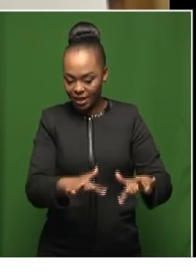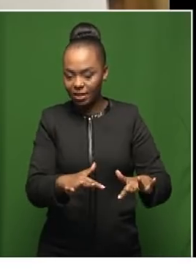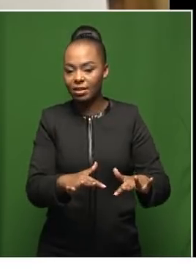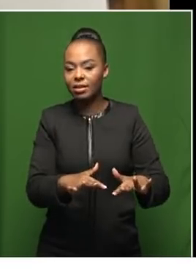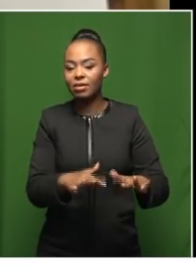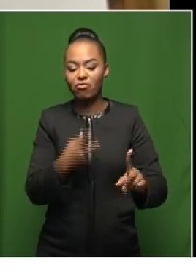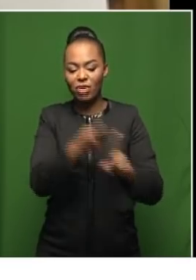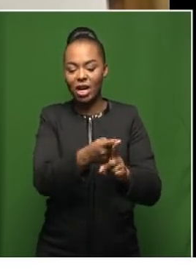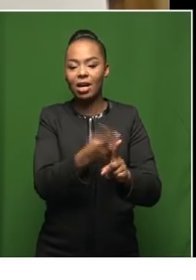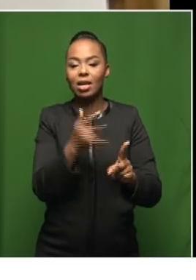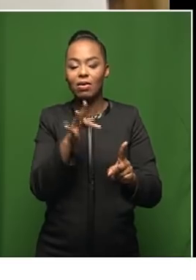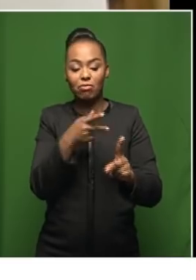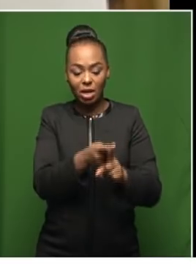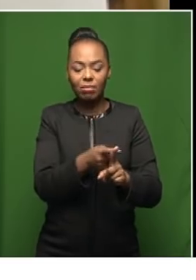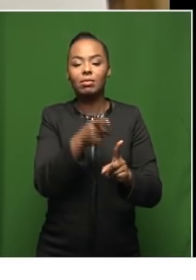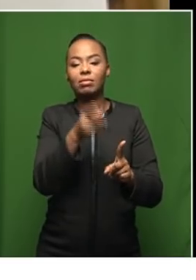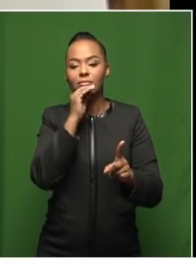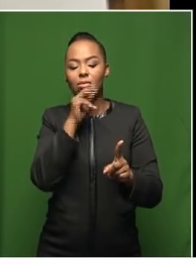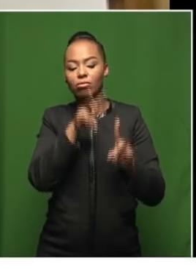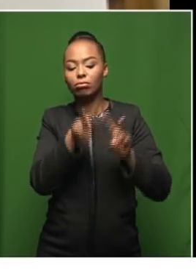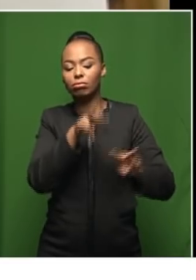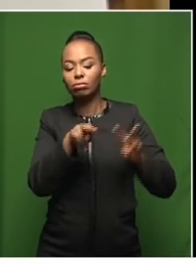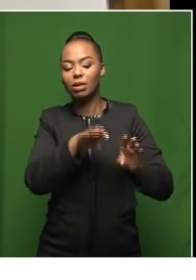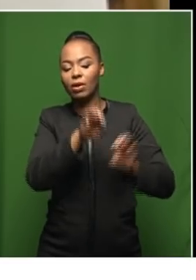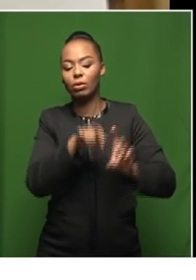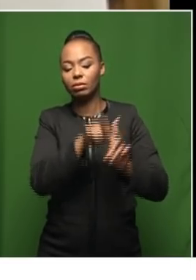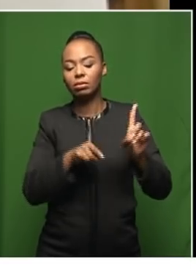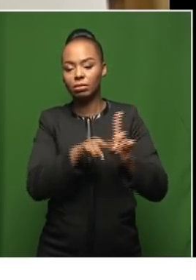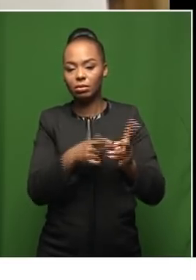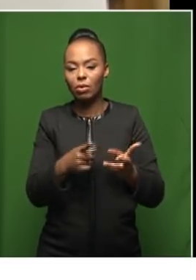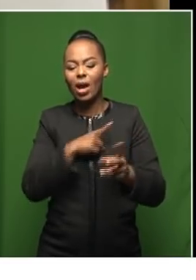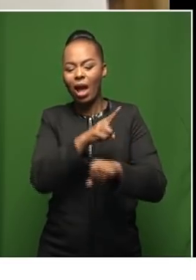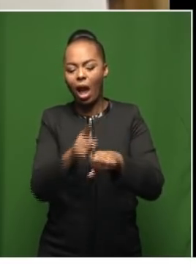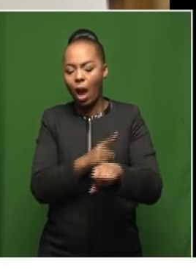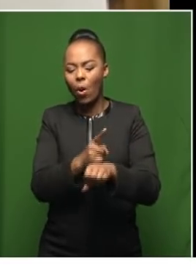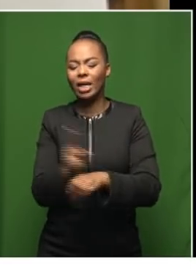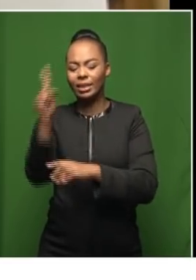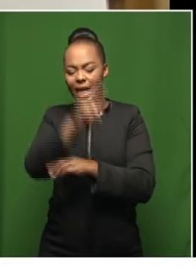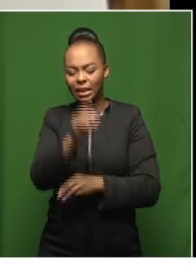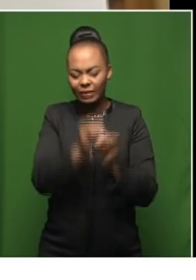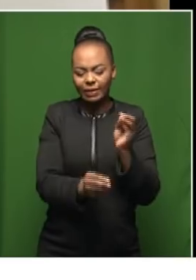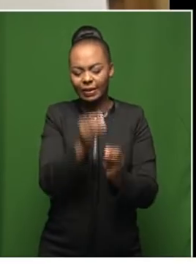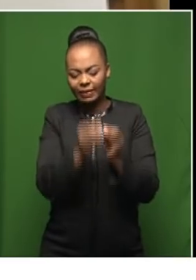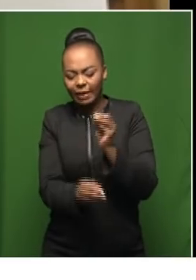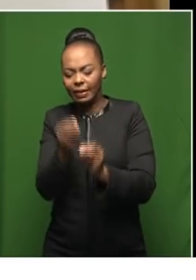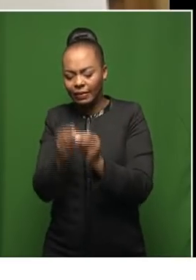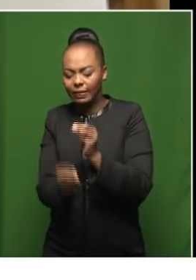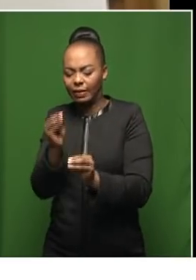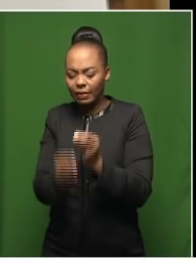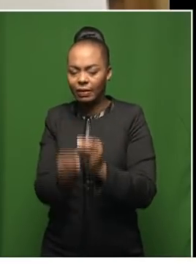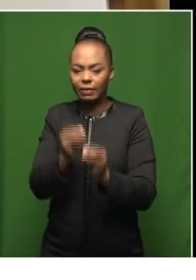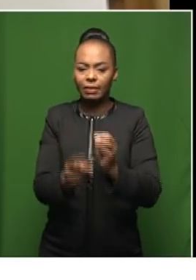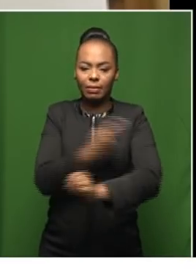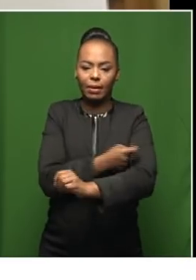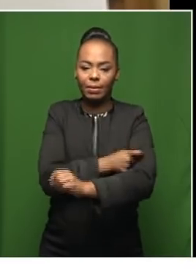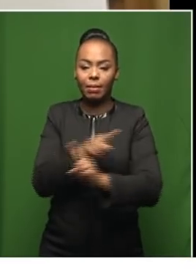observing individuals' response after so many hours, after so many days, so that we are sure that the safety level